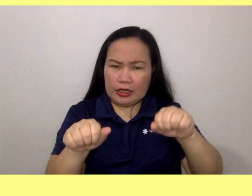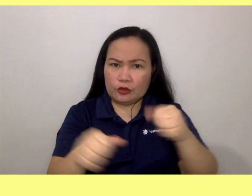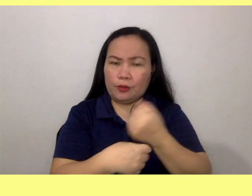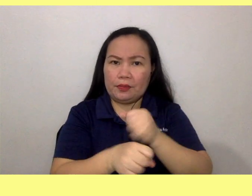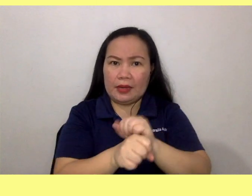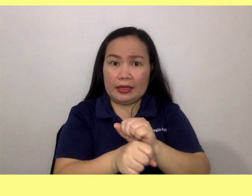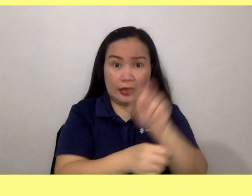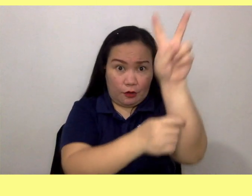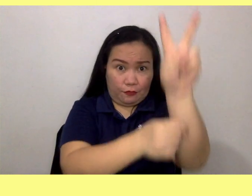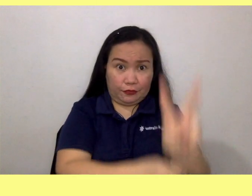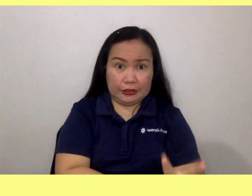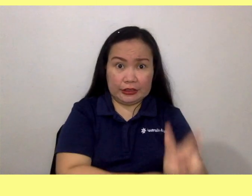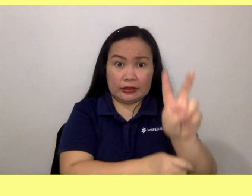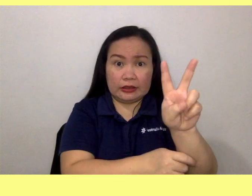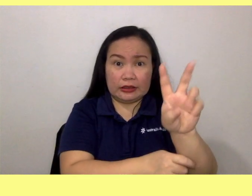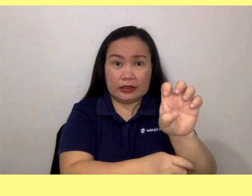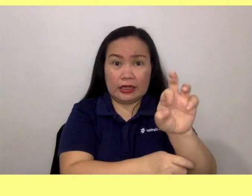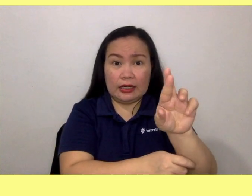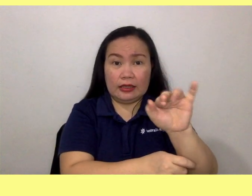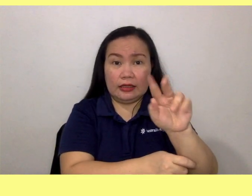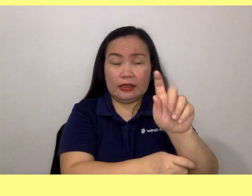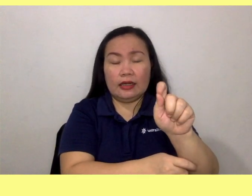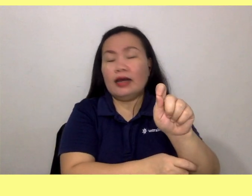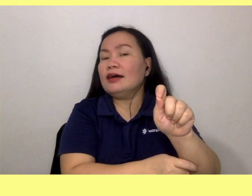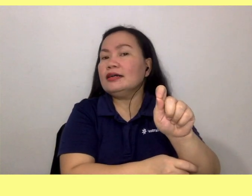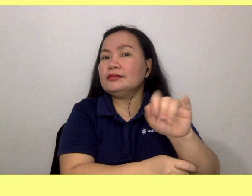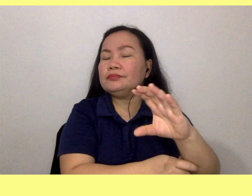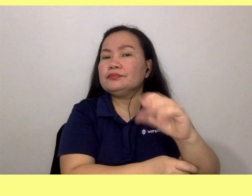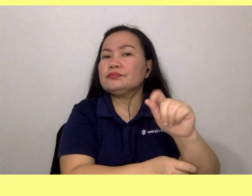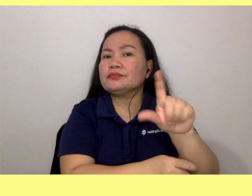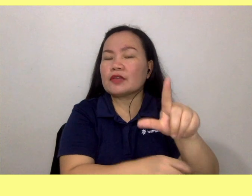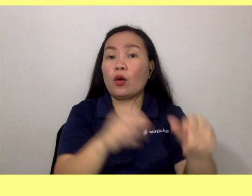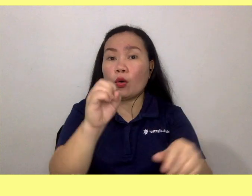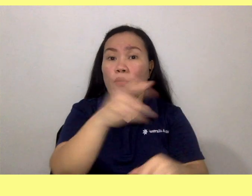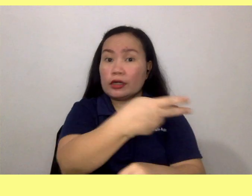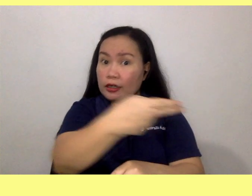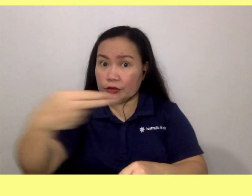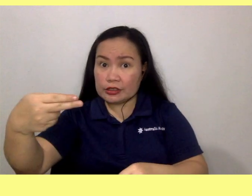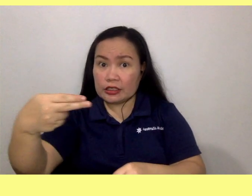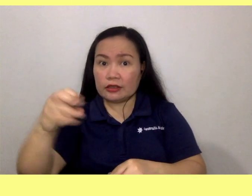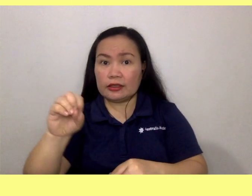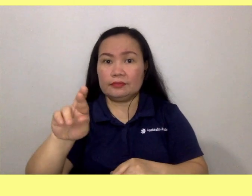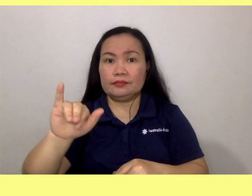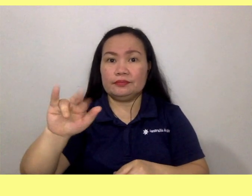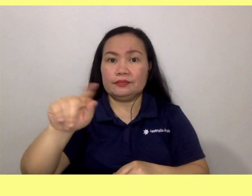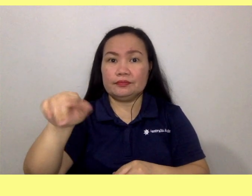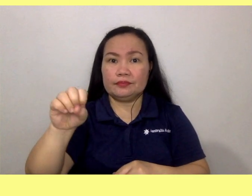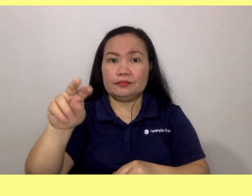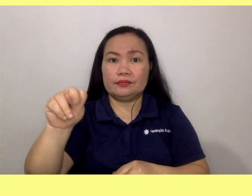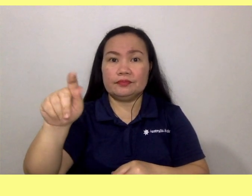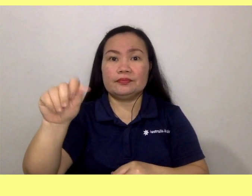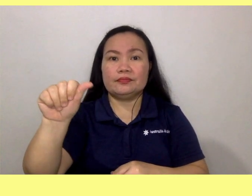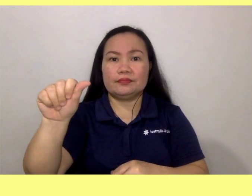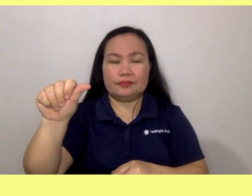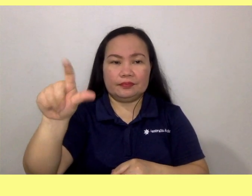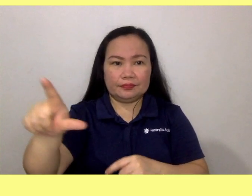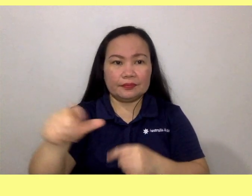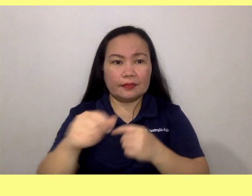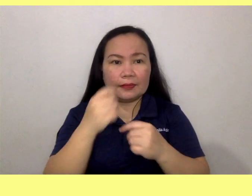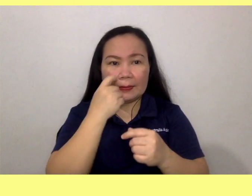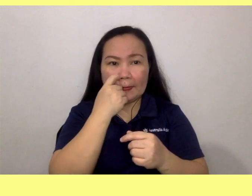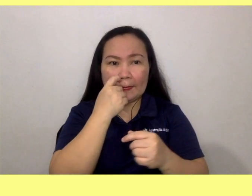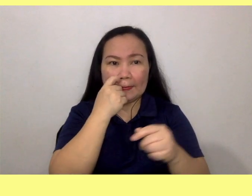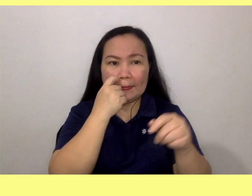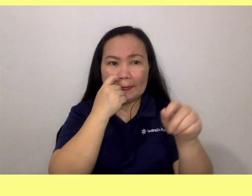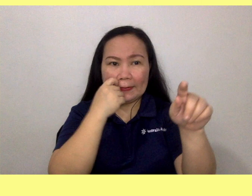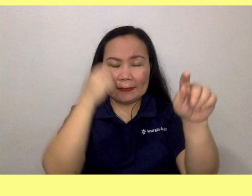vertical or pwede namang horizontal. So, ano yung x values natin? We have 1, 2, 3,